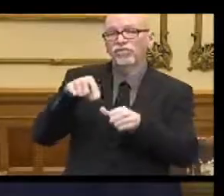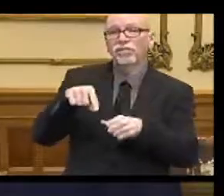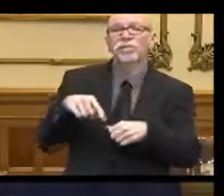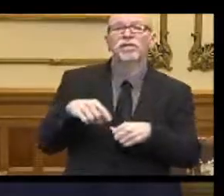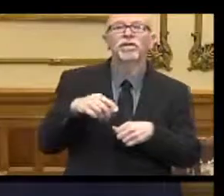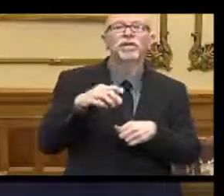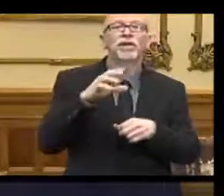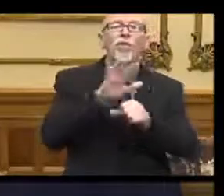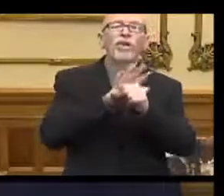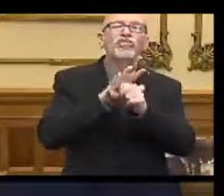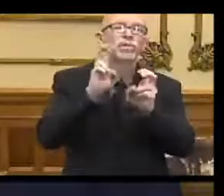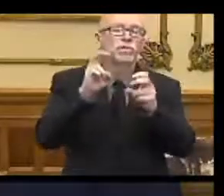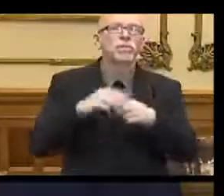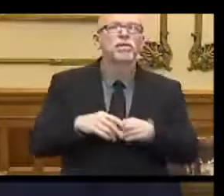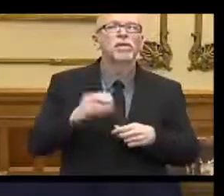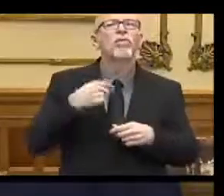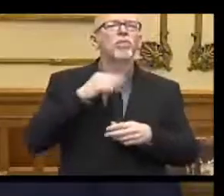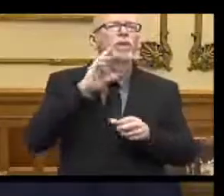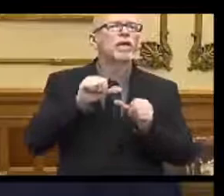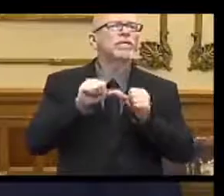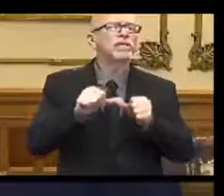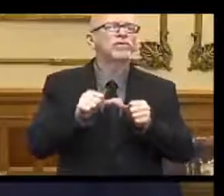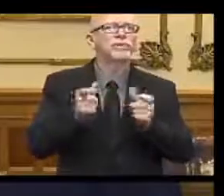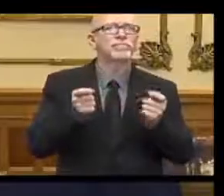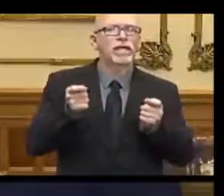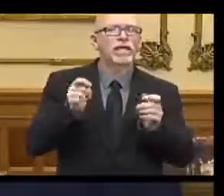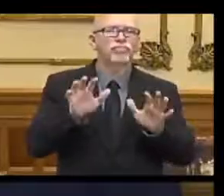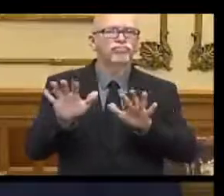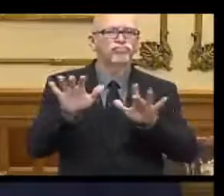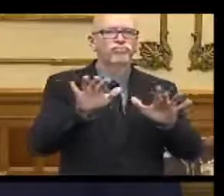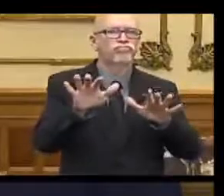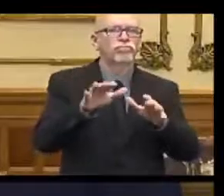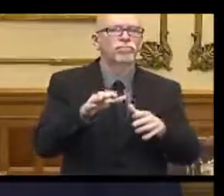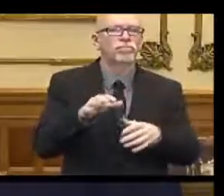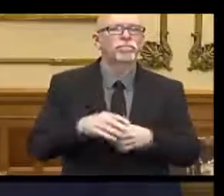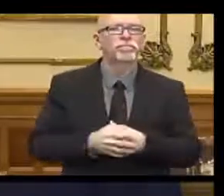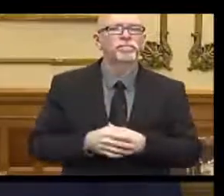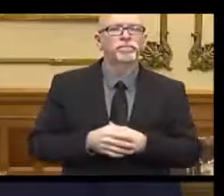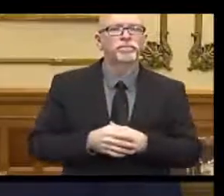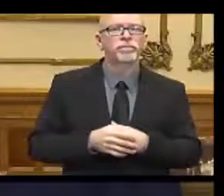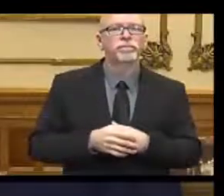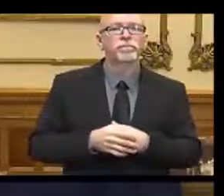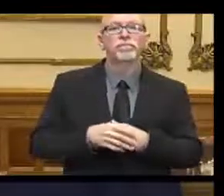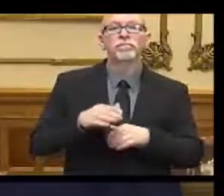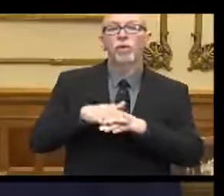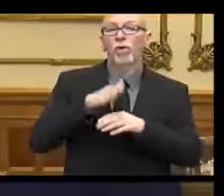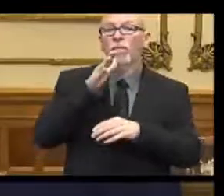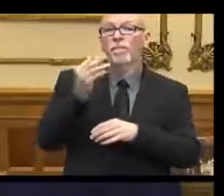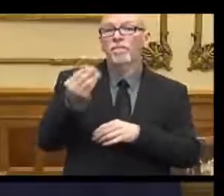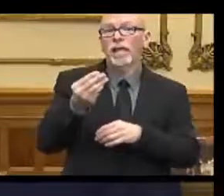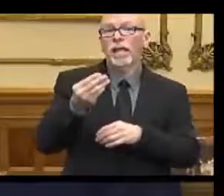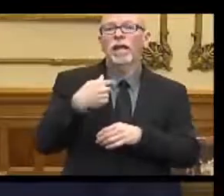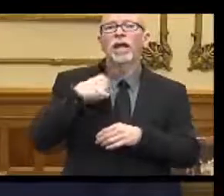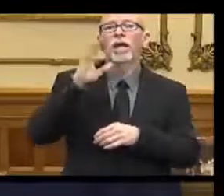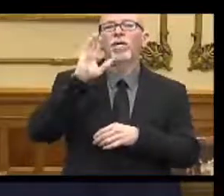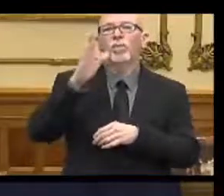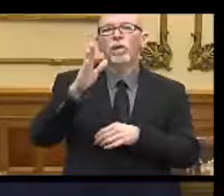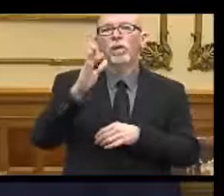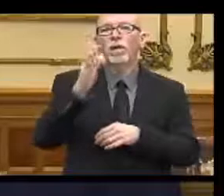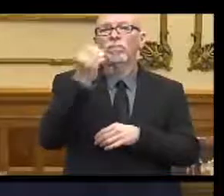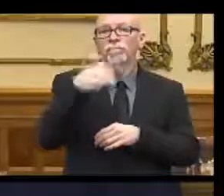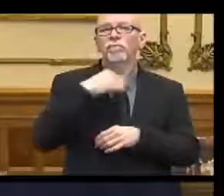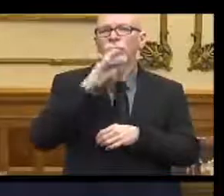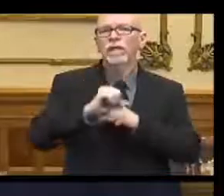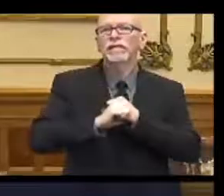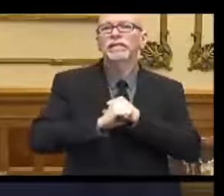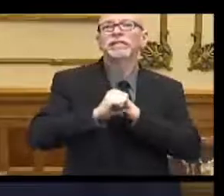speak, and we'll continue to manage it in that way. On Monday, I will be extending